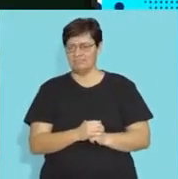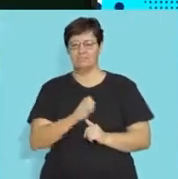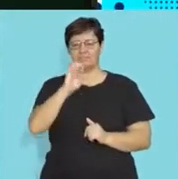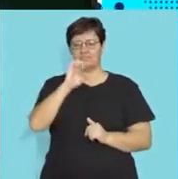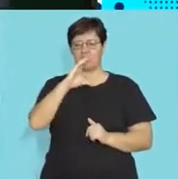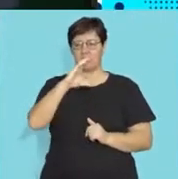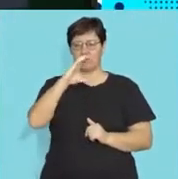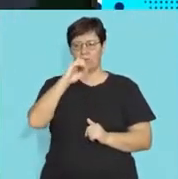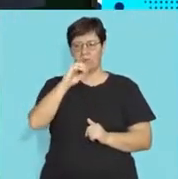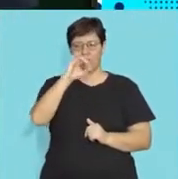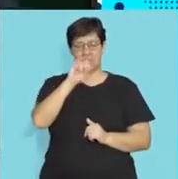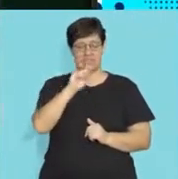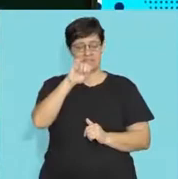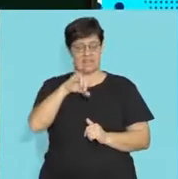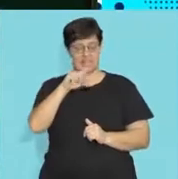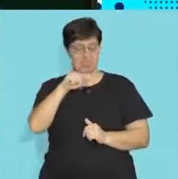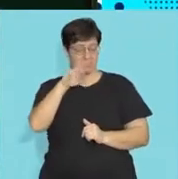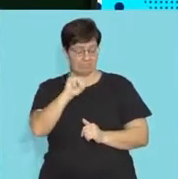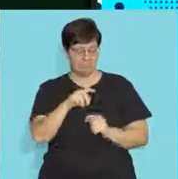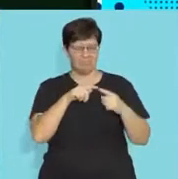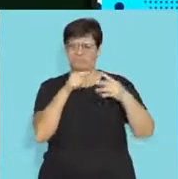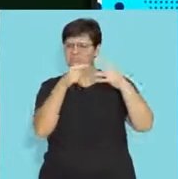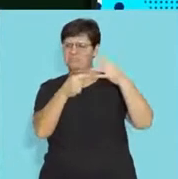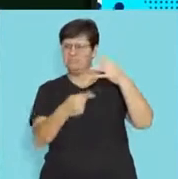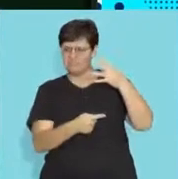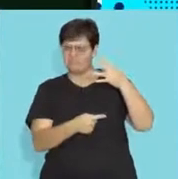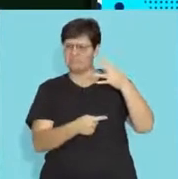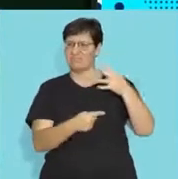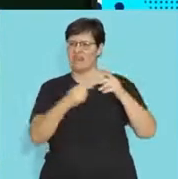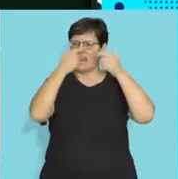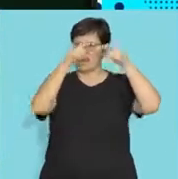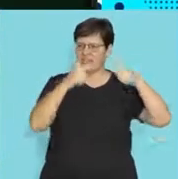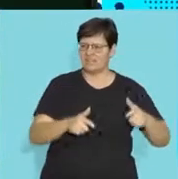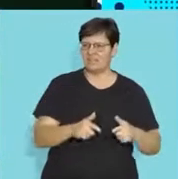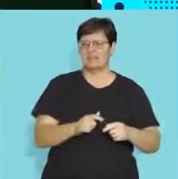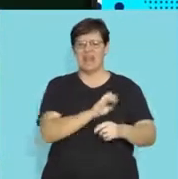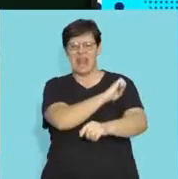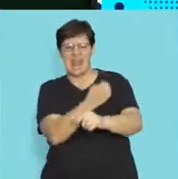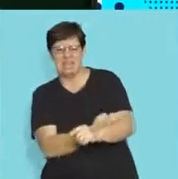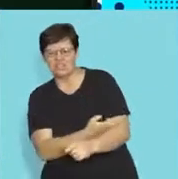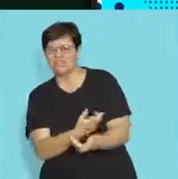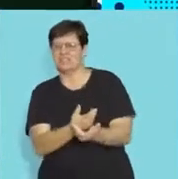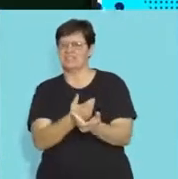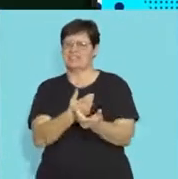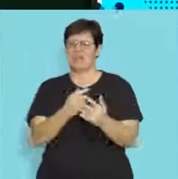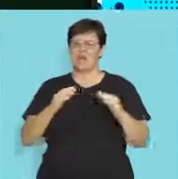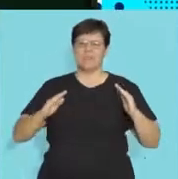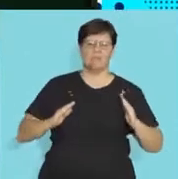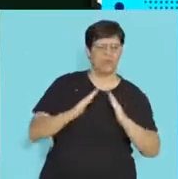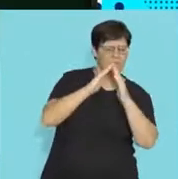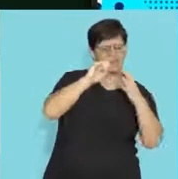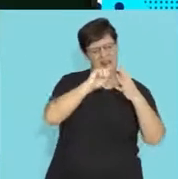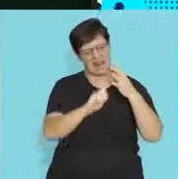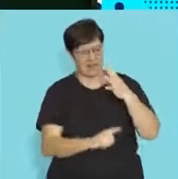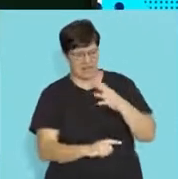on the ecological pyramids. We're going to look at trophic levels and how energy flows through an ecosystem. That's an